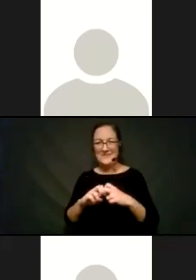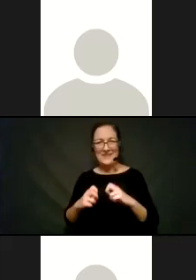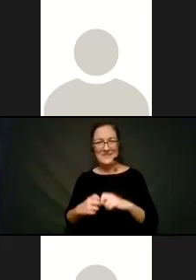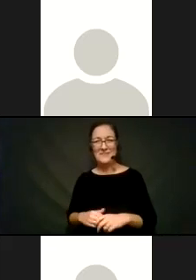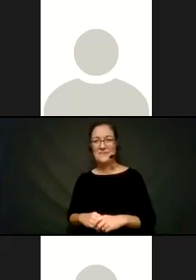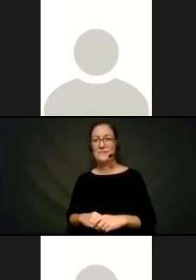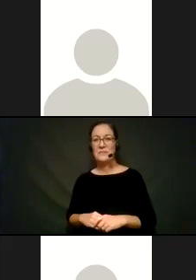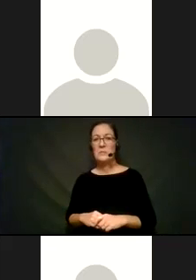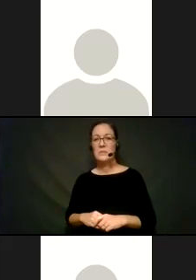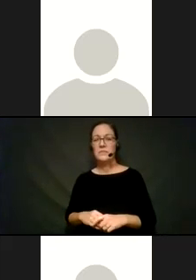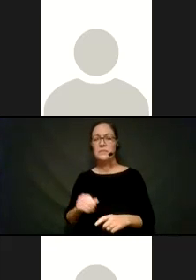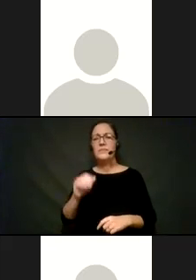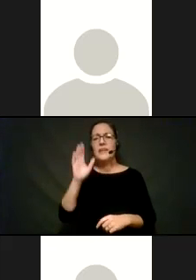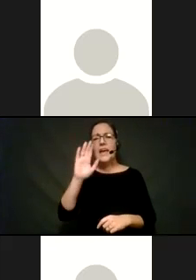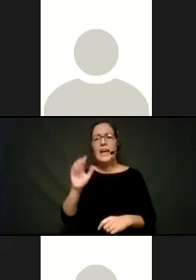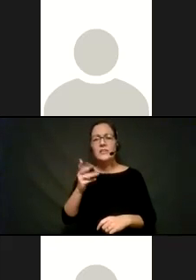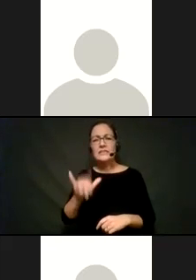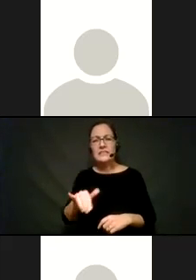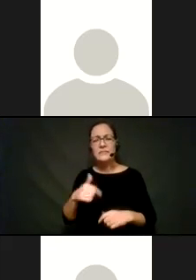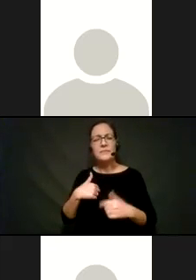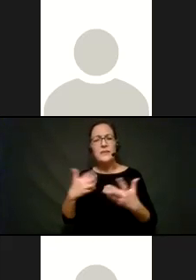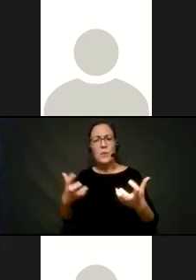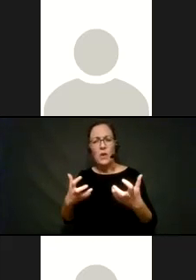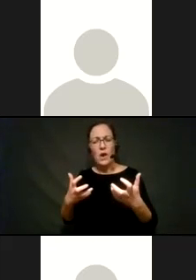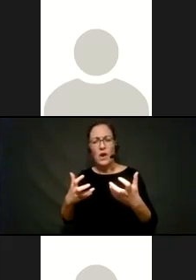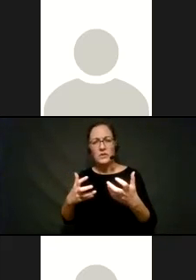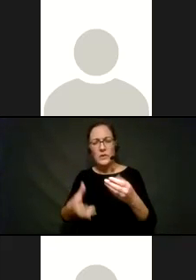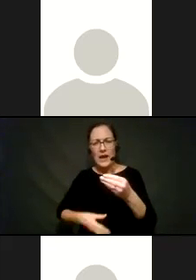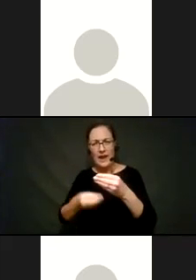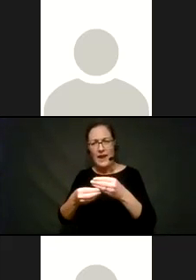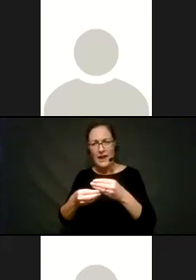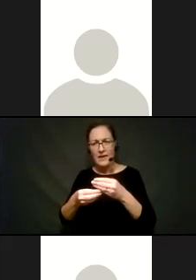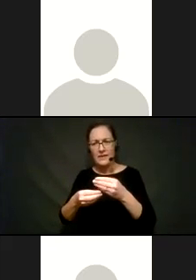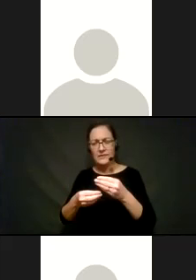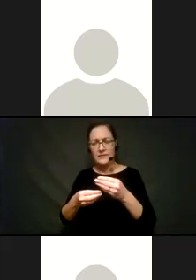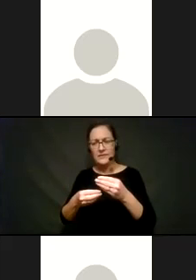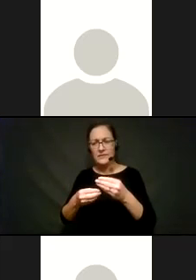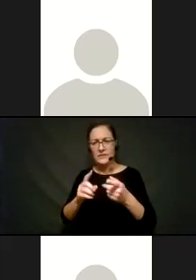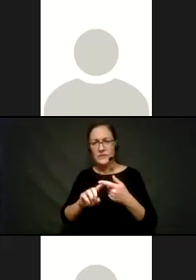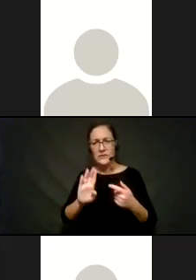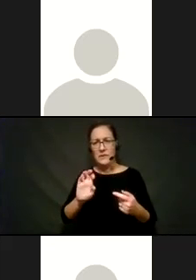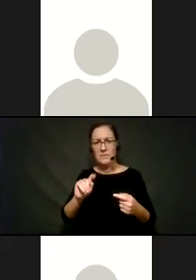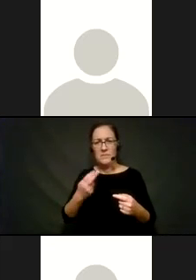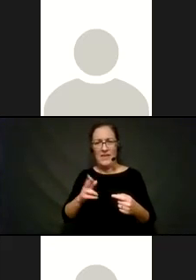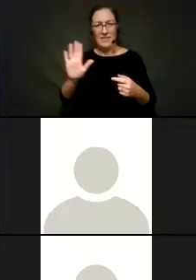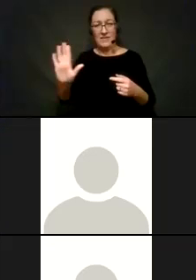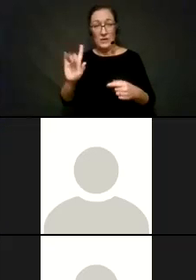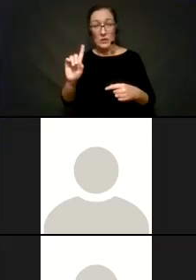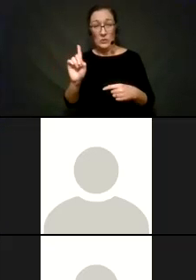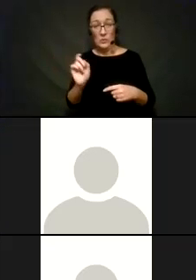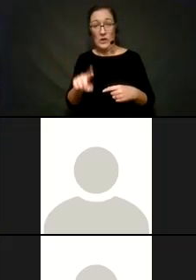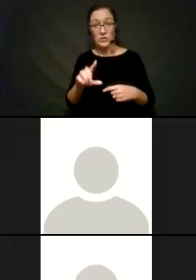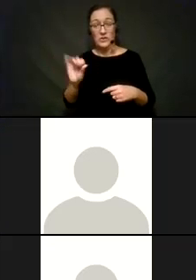Hey, Christy, I just wanted to follow up to what Beth's question and the comment that was had there, just